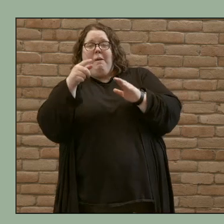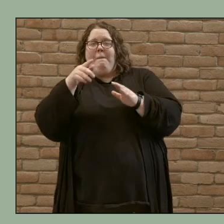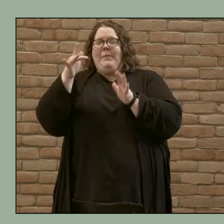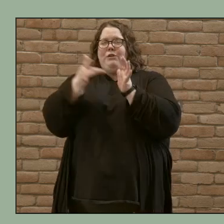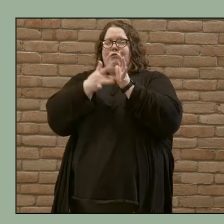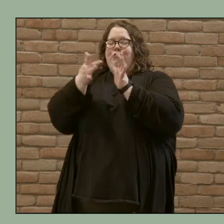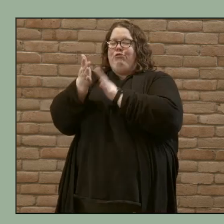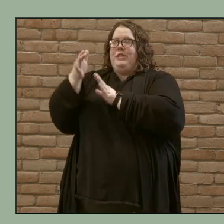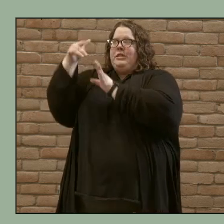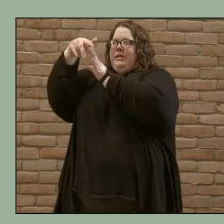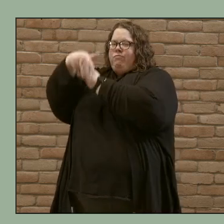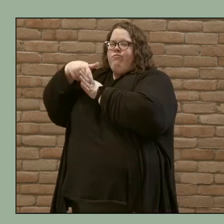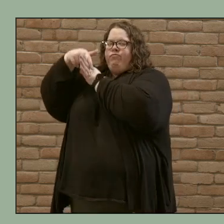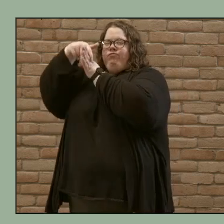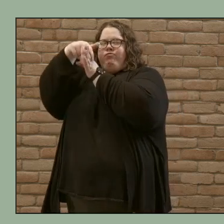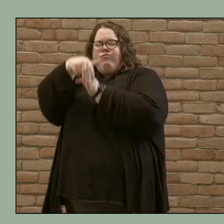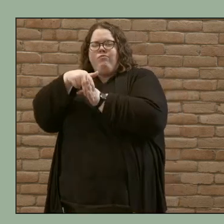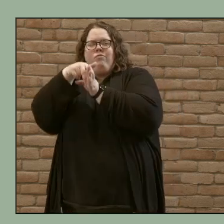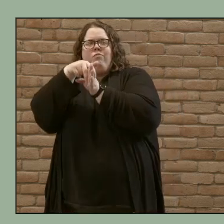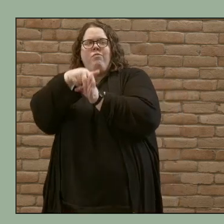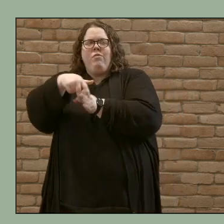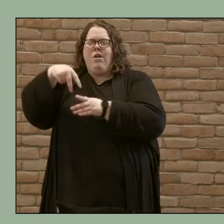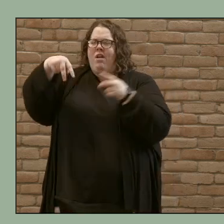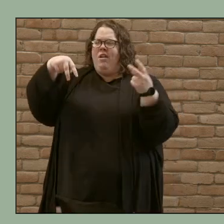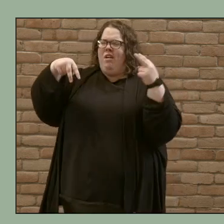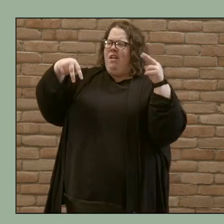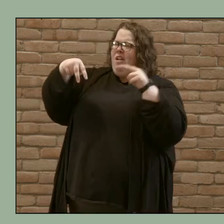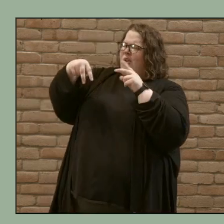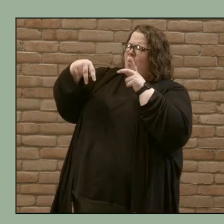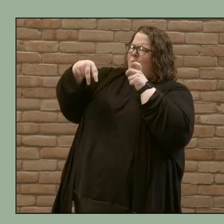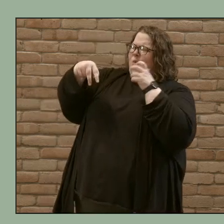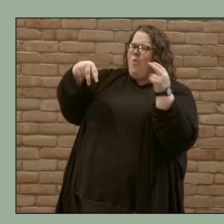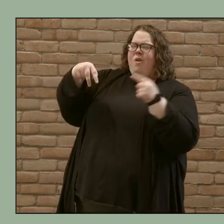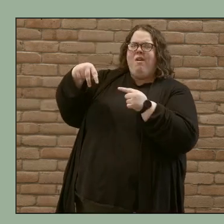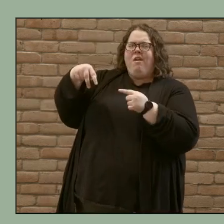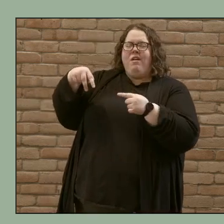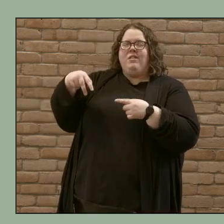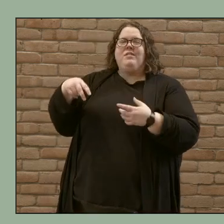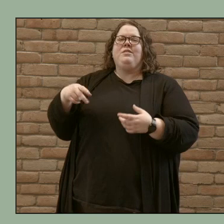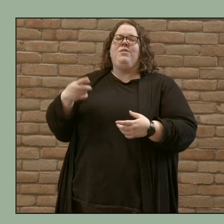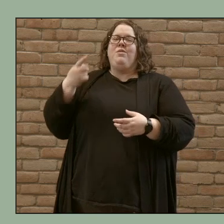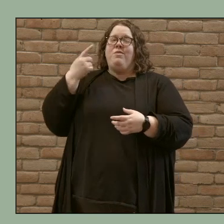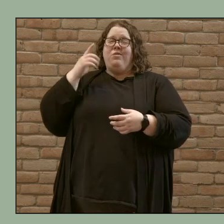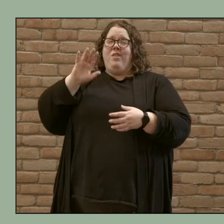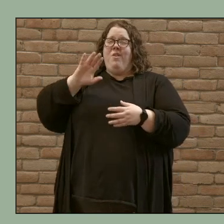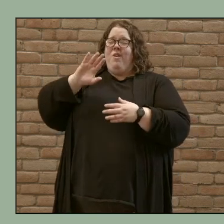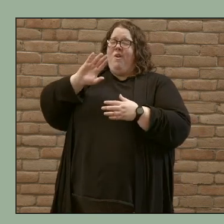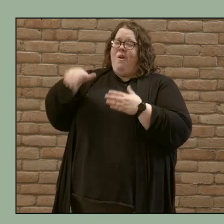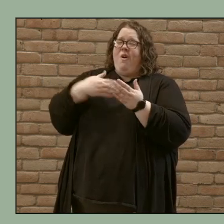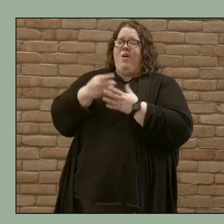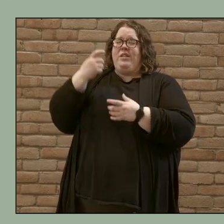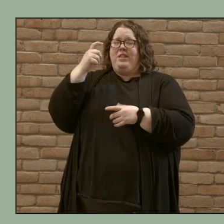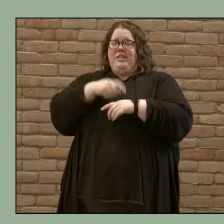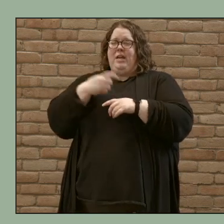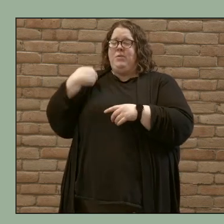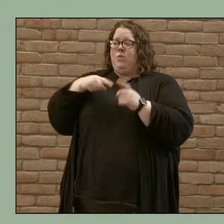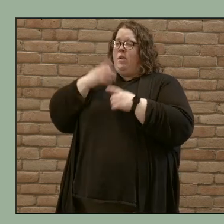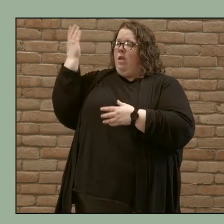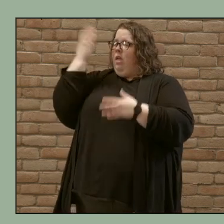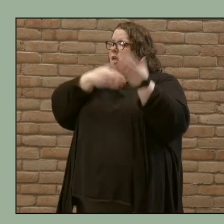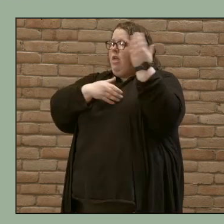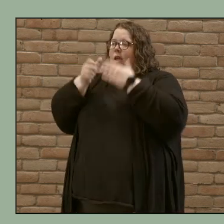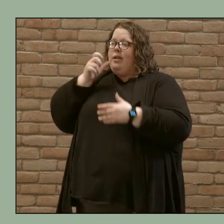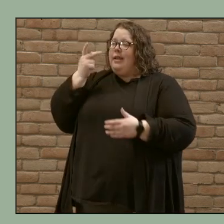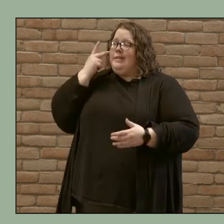uproar, the people asked, "Who is this?" For all the times we miss seeing Jesus, we seek forgiveness. We